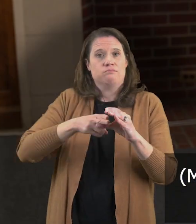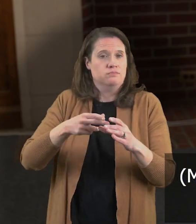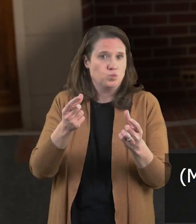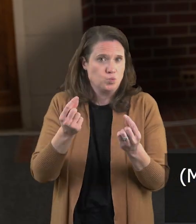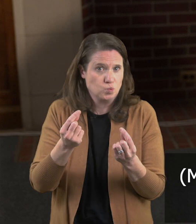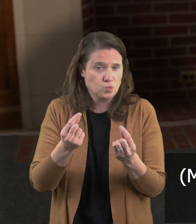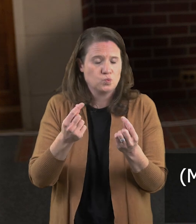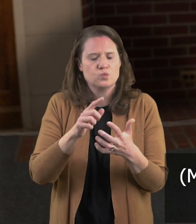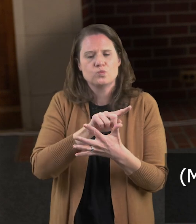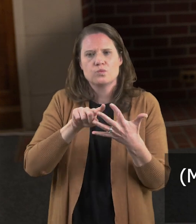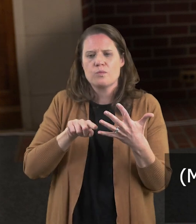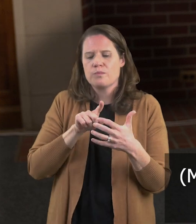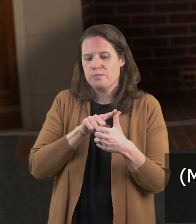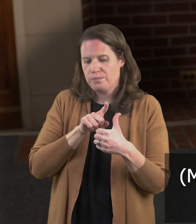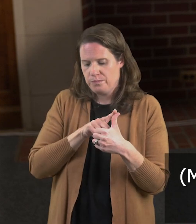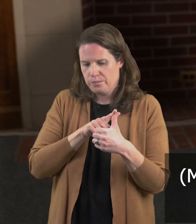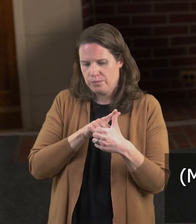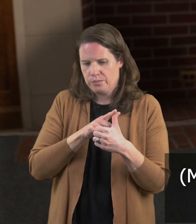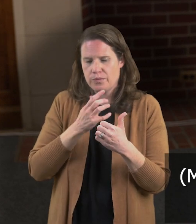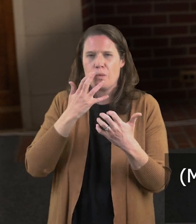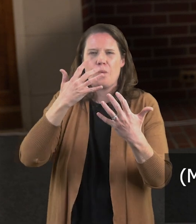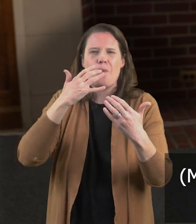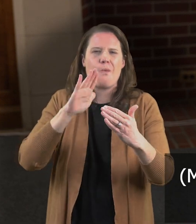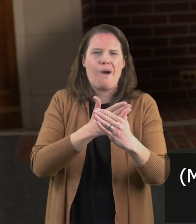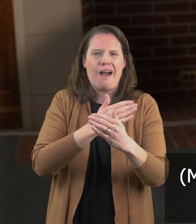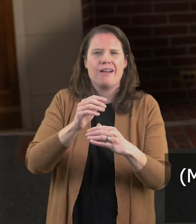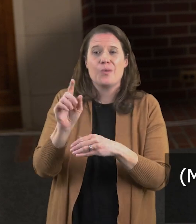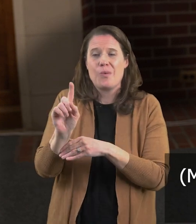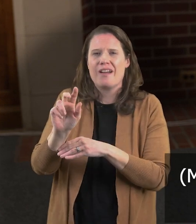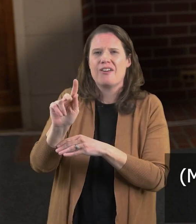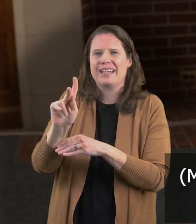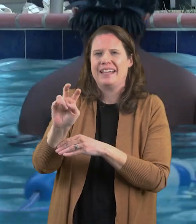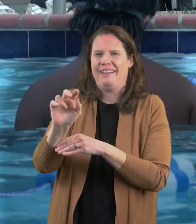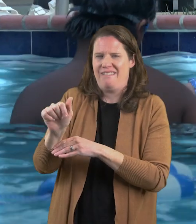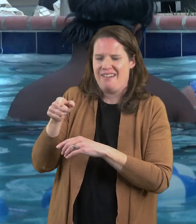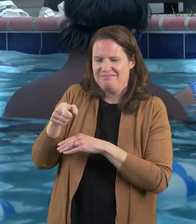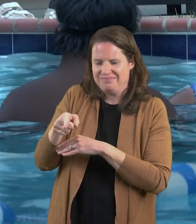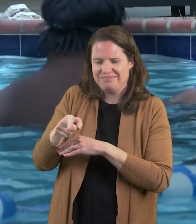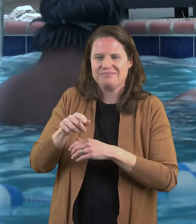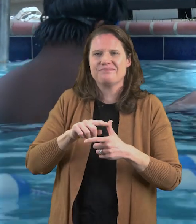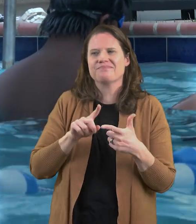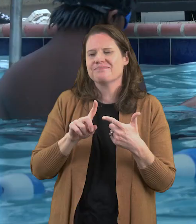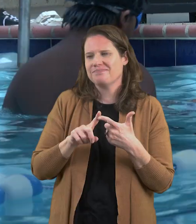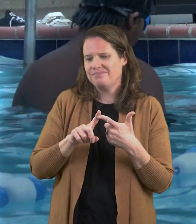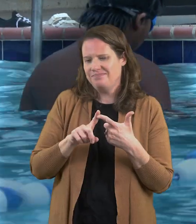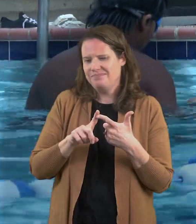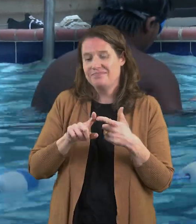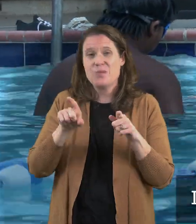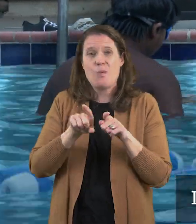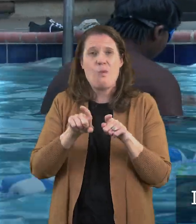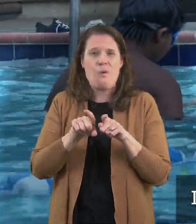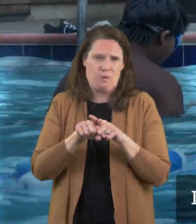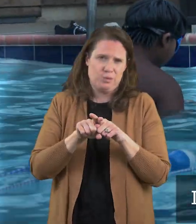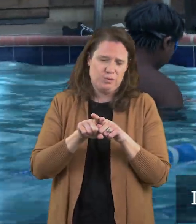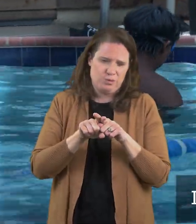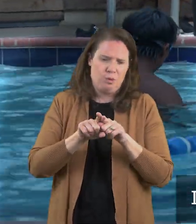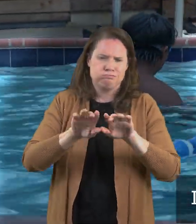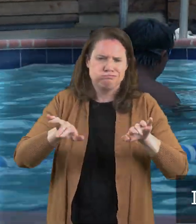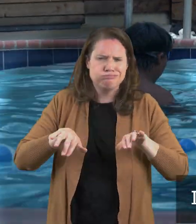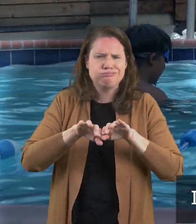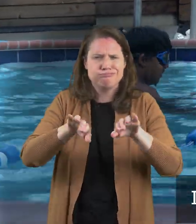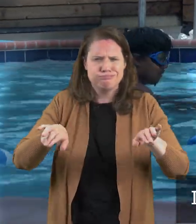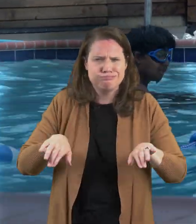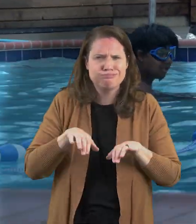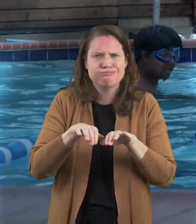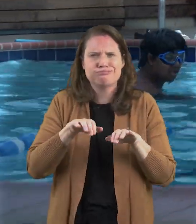I participated in camp included choir in the Kiva. Campers, including Michaela, swim in an outdoor pool. I also spent a lot of time with